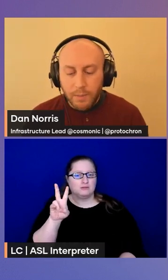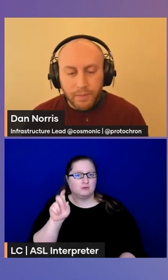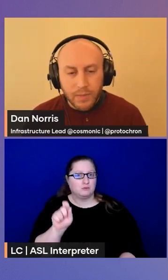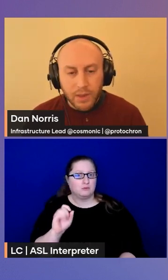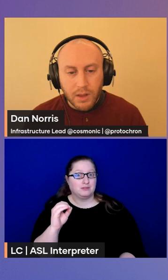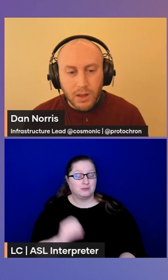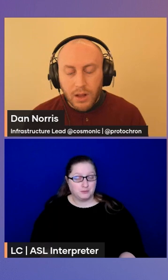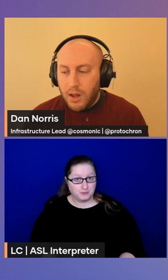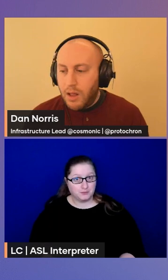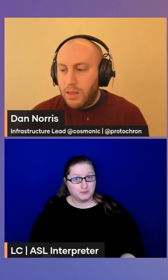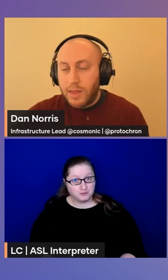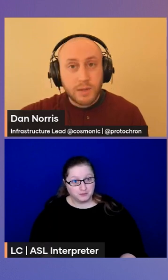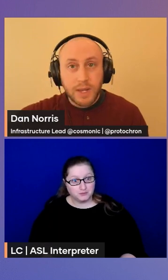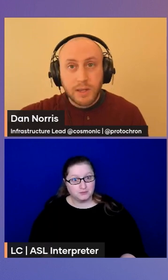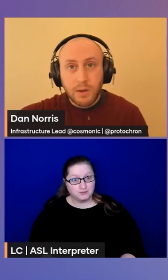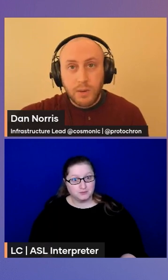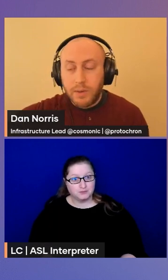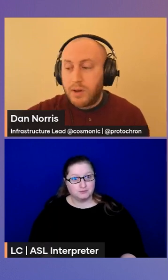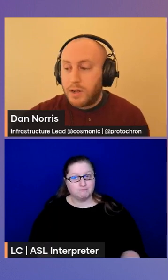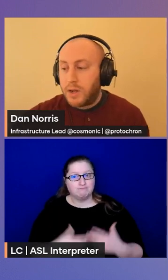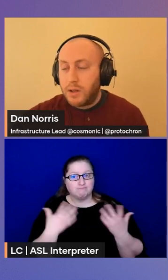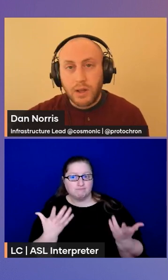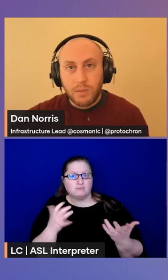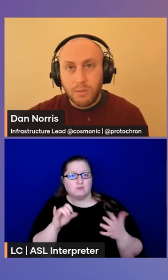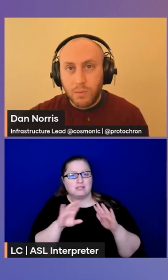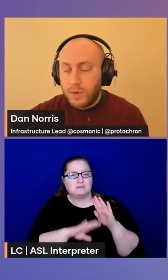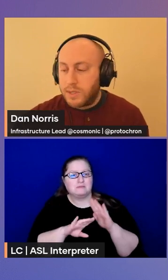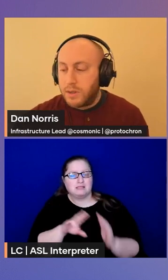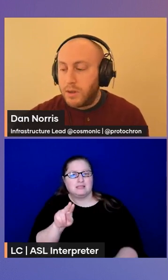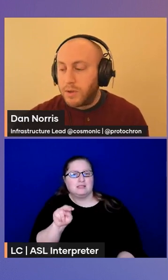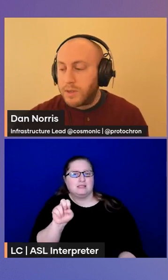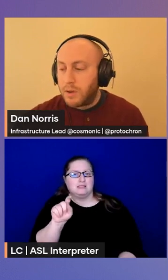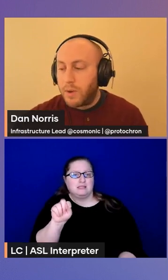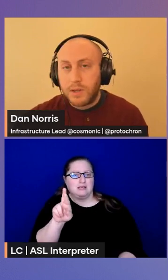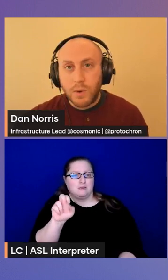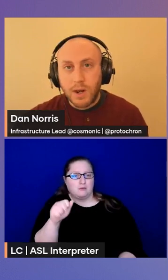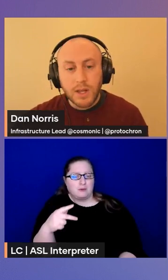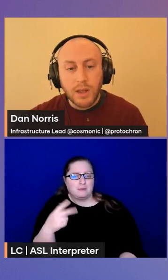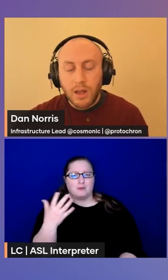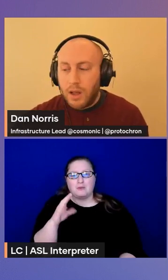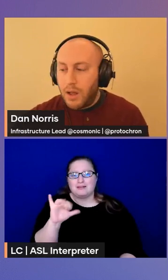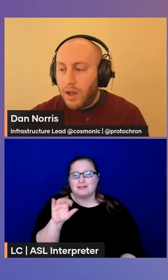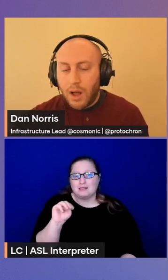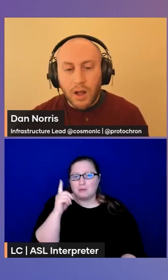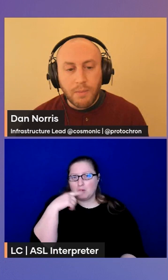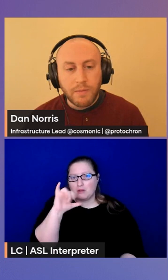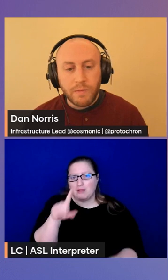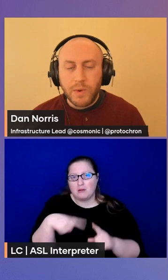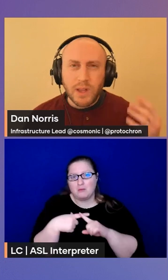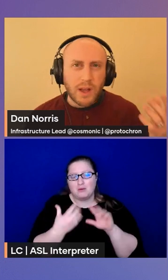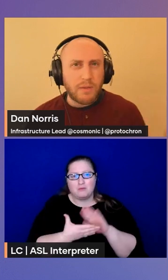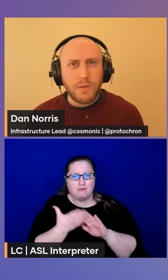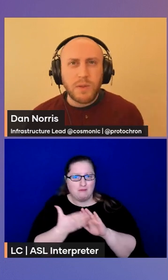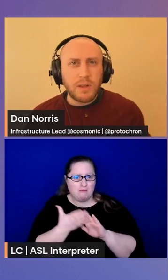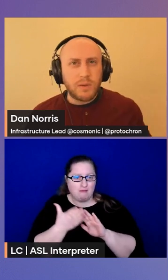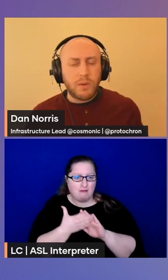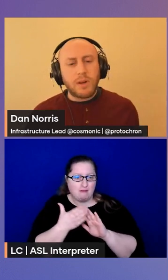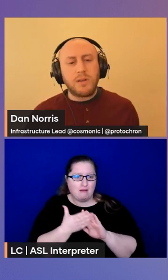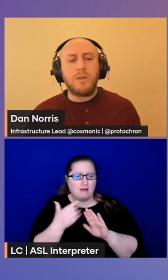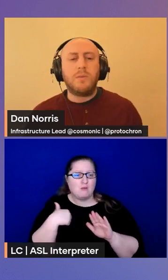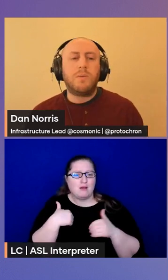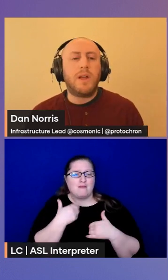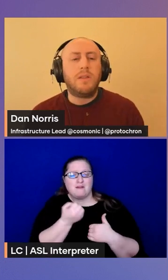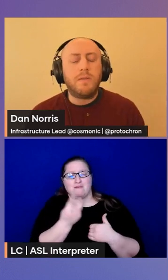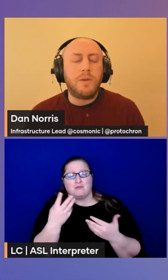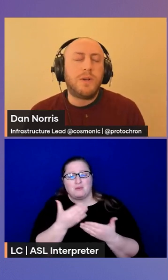So that's basically Netreap in a nutshell and what Cilium looks like when it's running. We have a few things that we want to